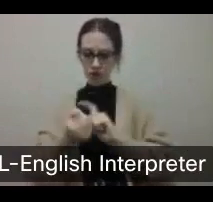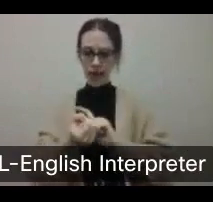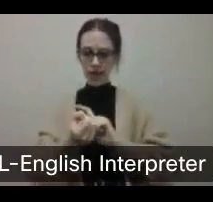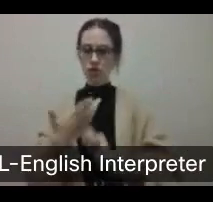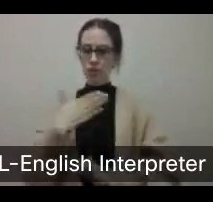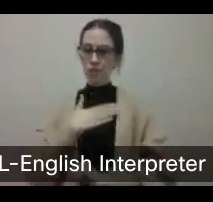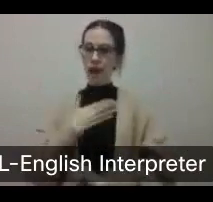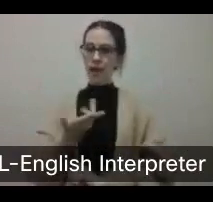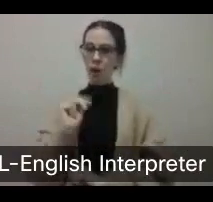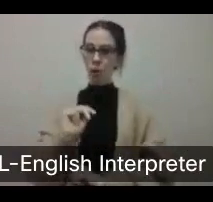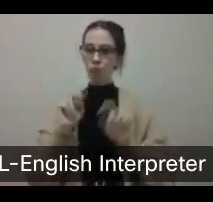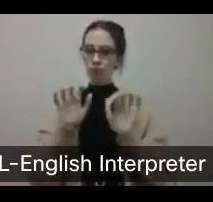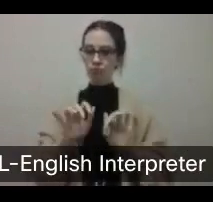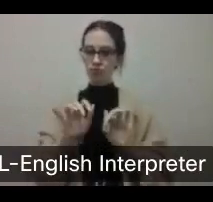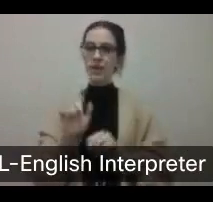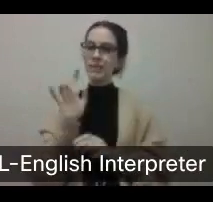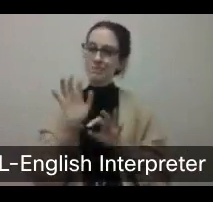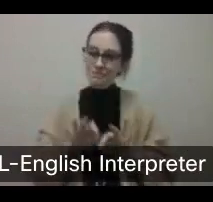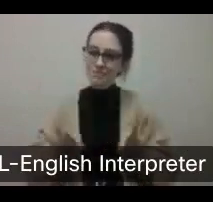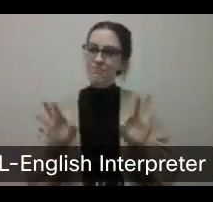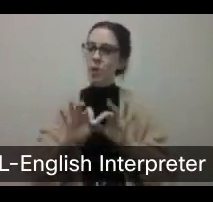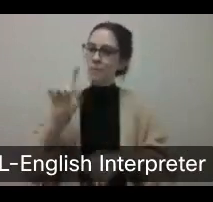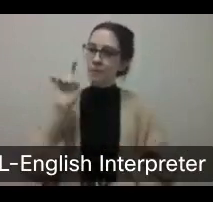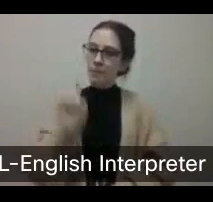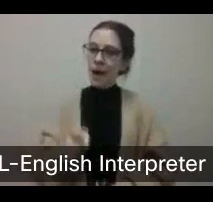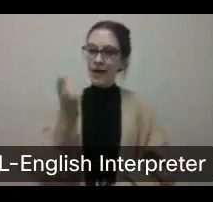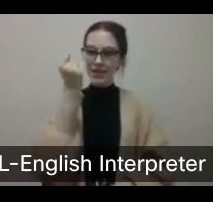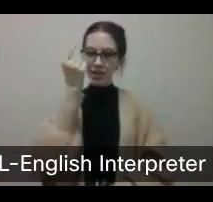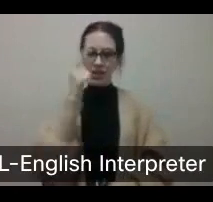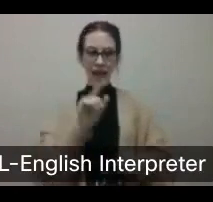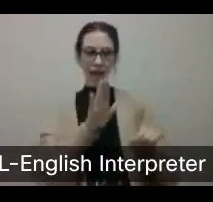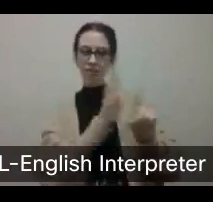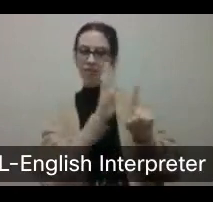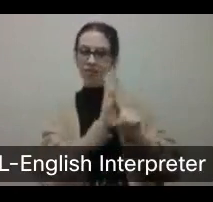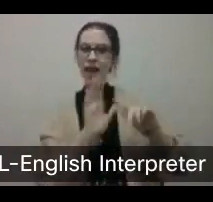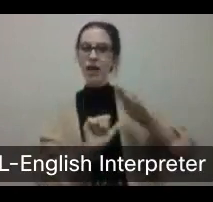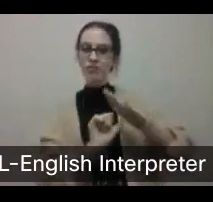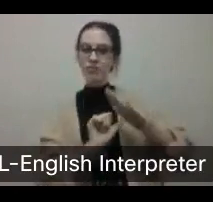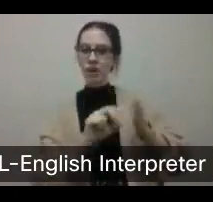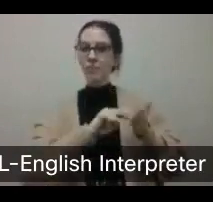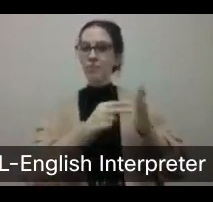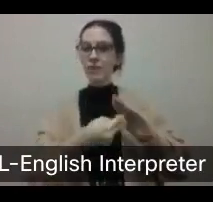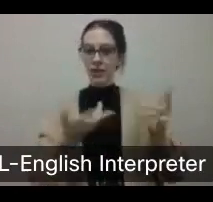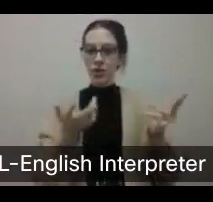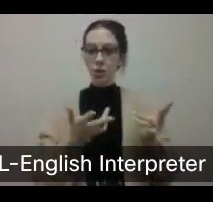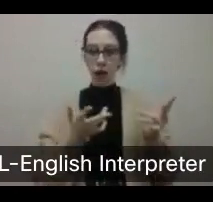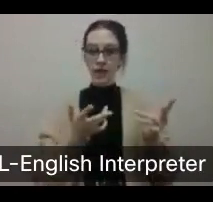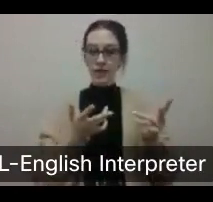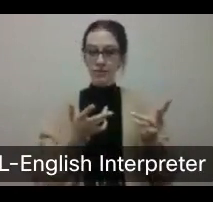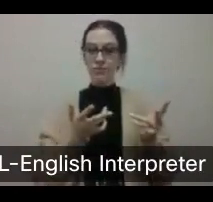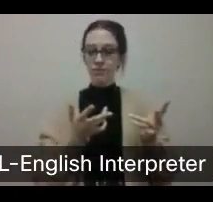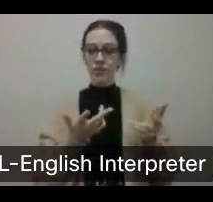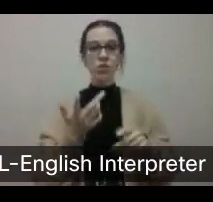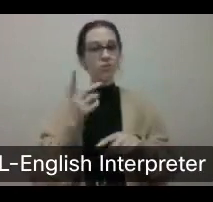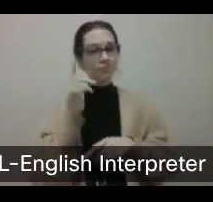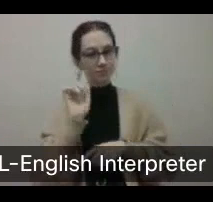that idea is. You must understand what the original authors are intending to say, and that implies careful reading. So you